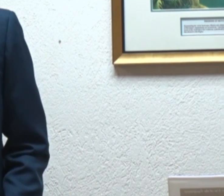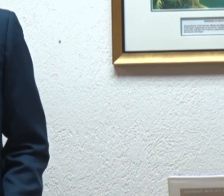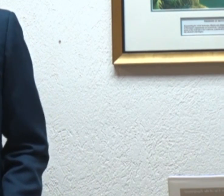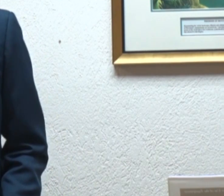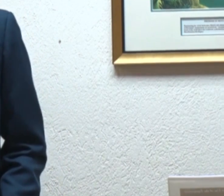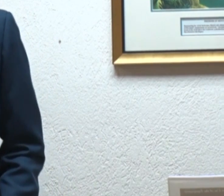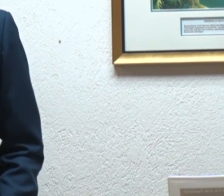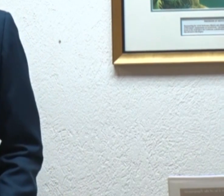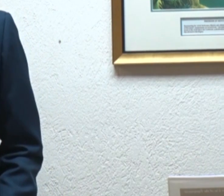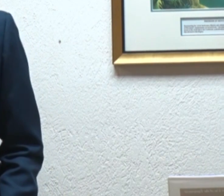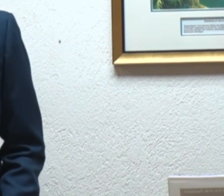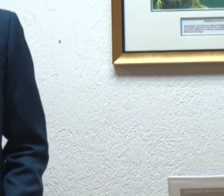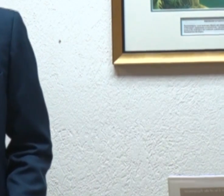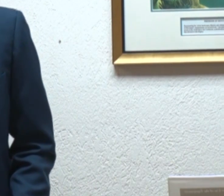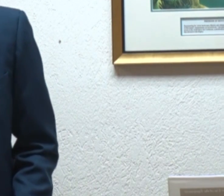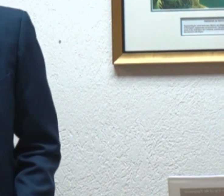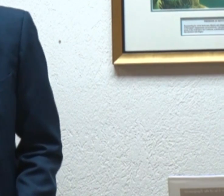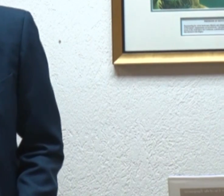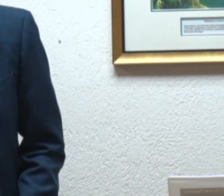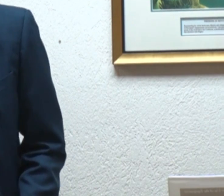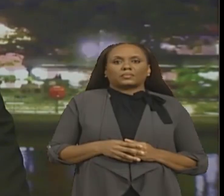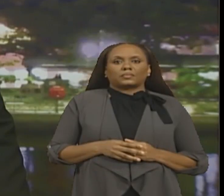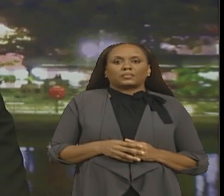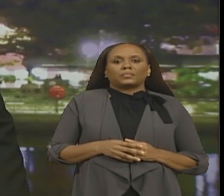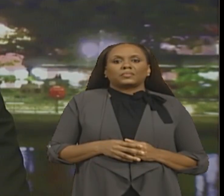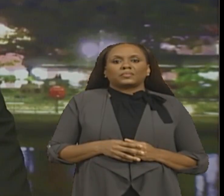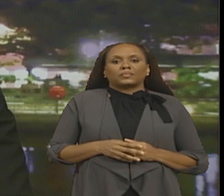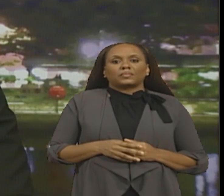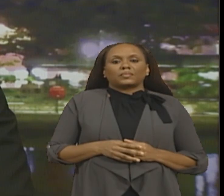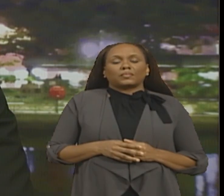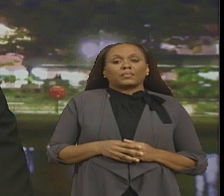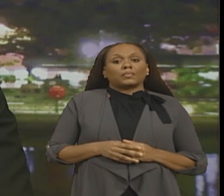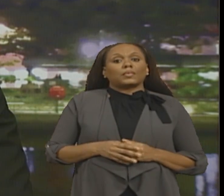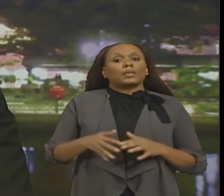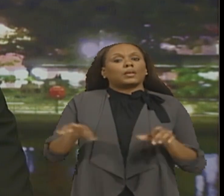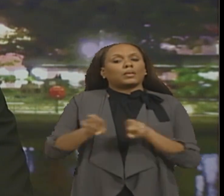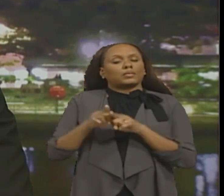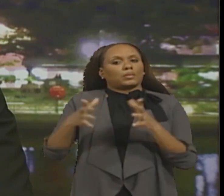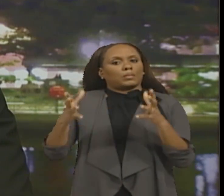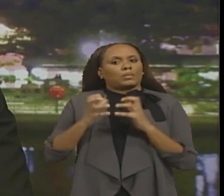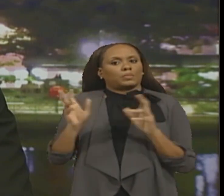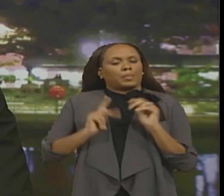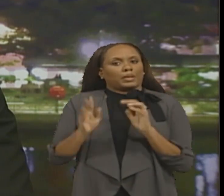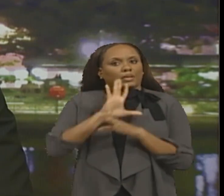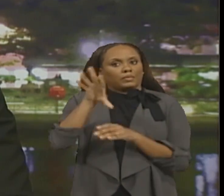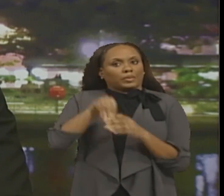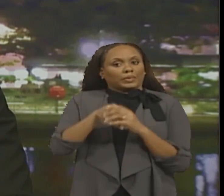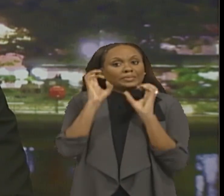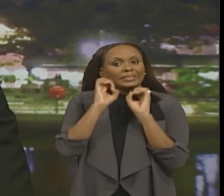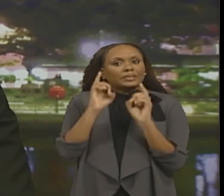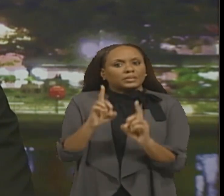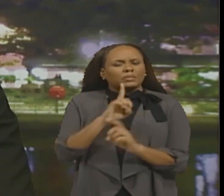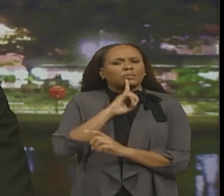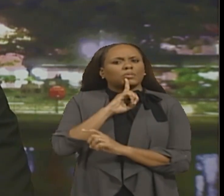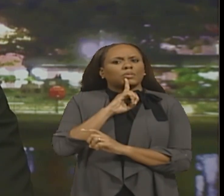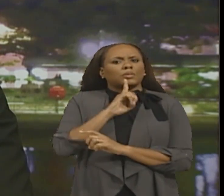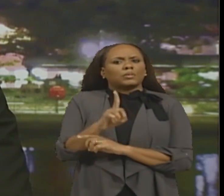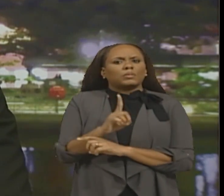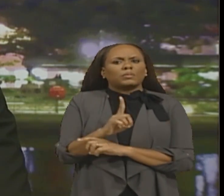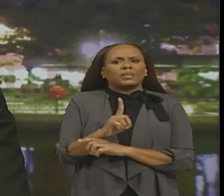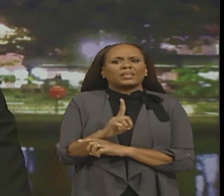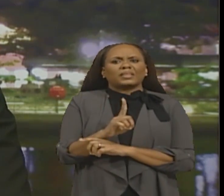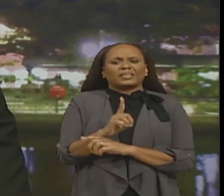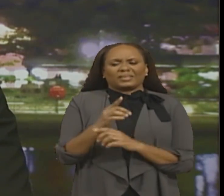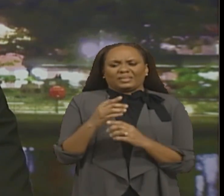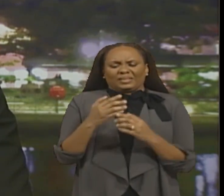economic, technological, and political changes. Professor Warken wants education officials to do away with